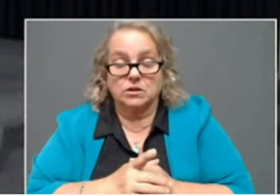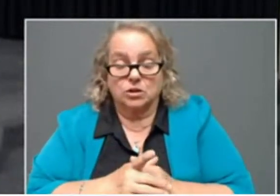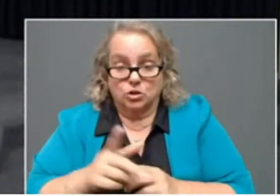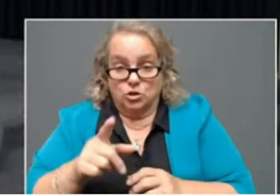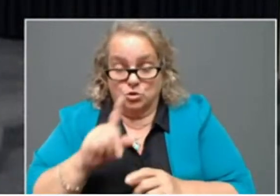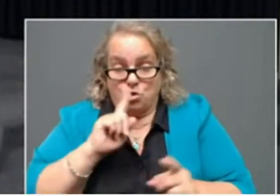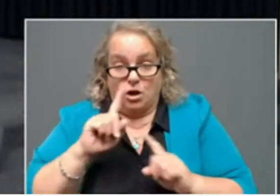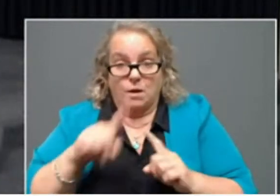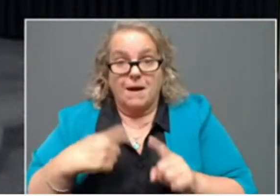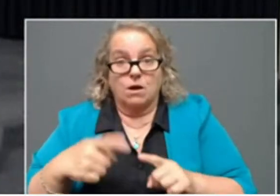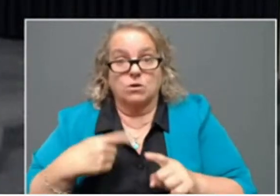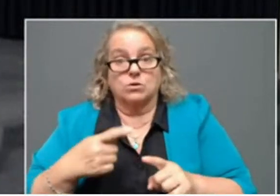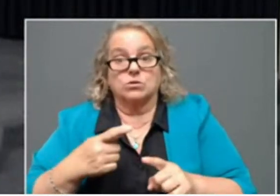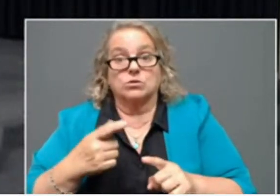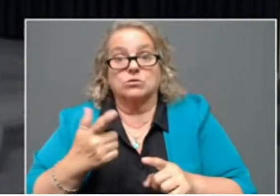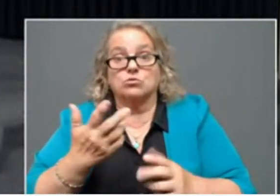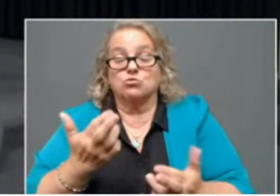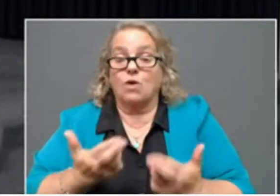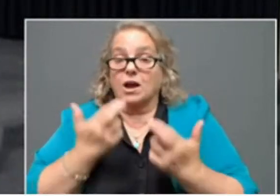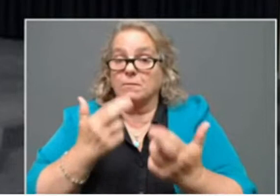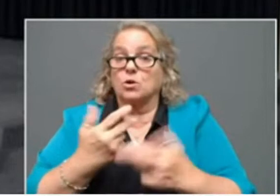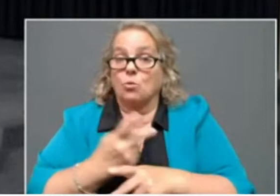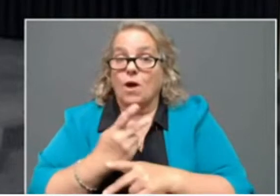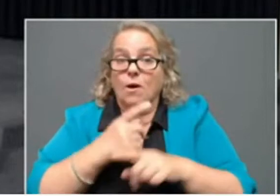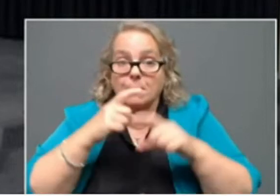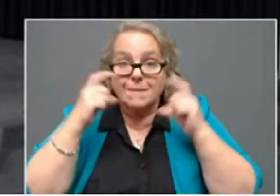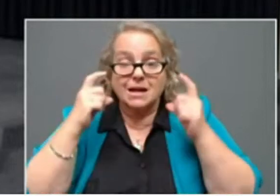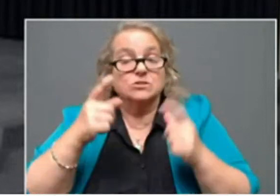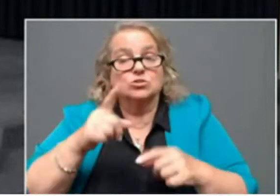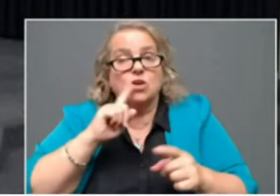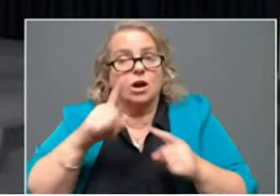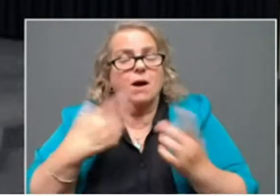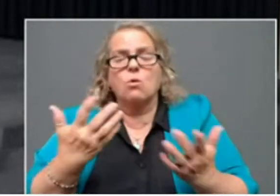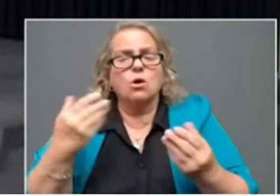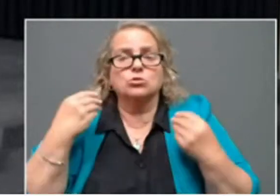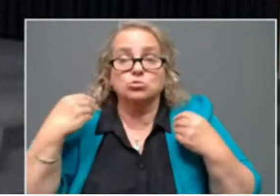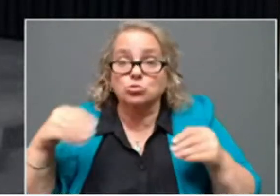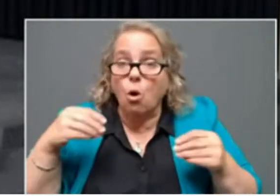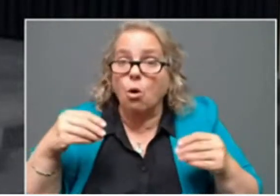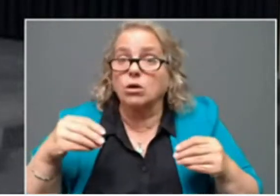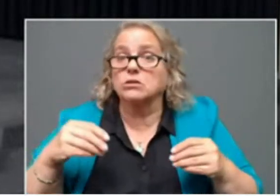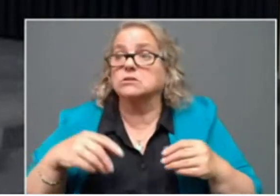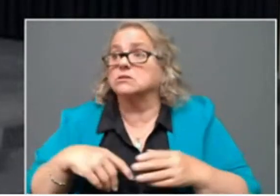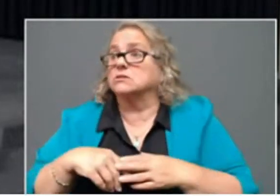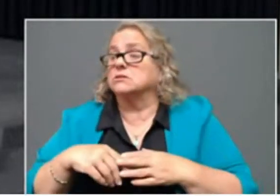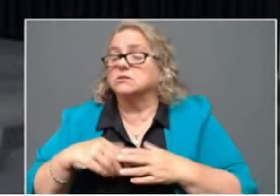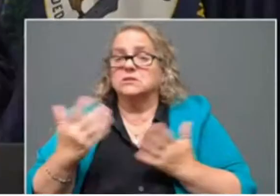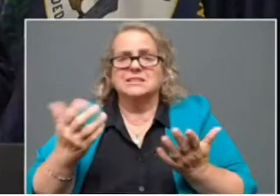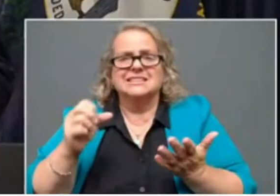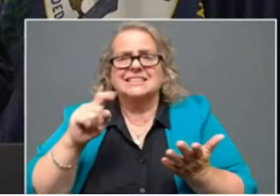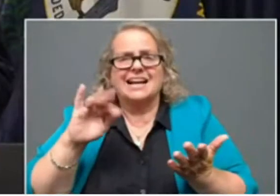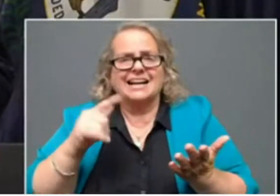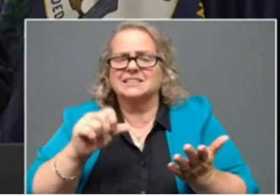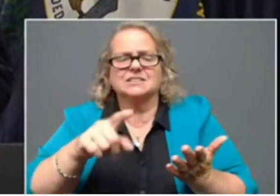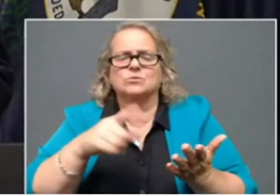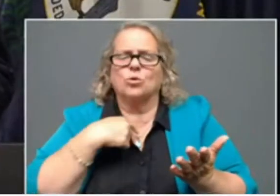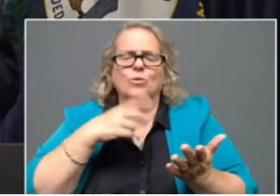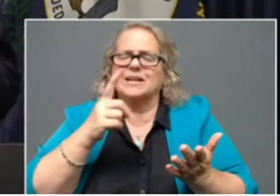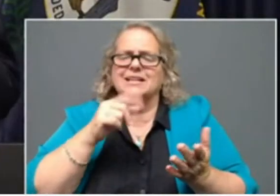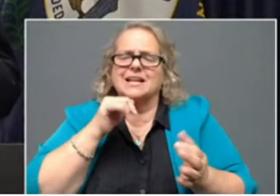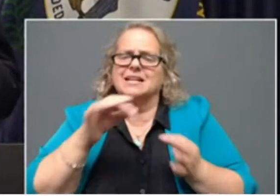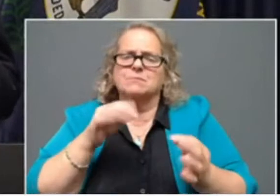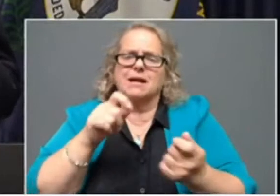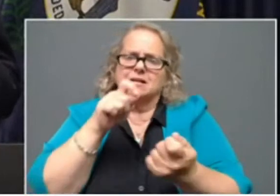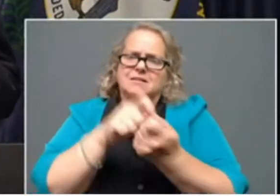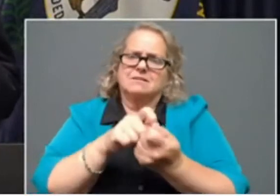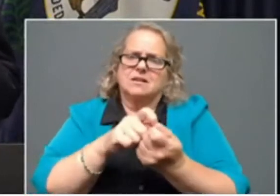mean to you? Retail settings? You know, we didn't drill down too deep because we want people to be able to